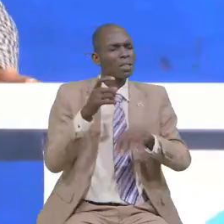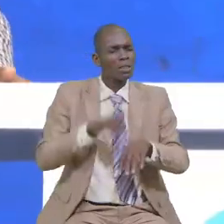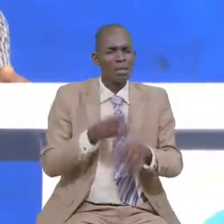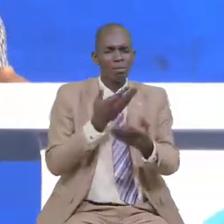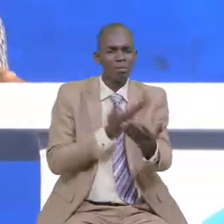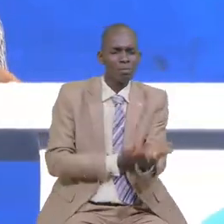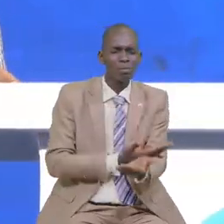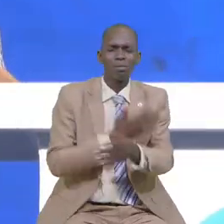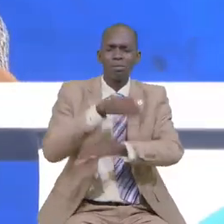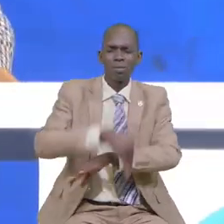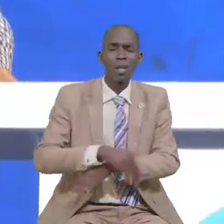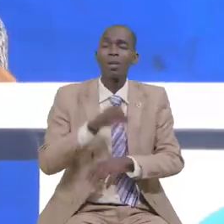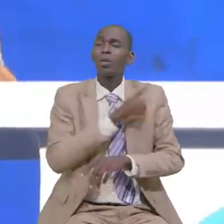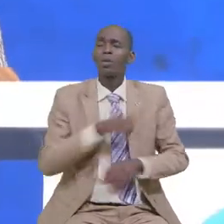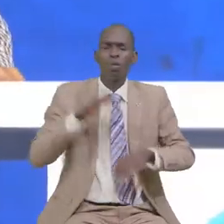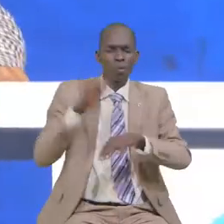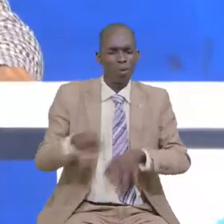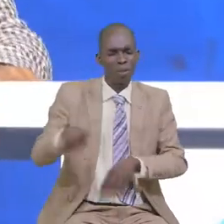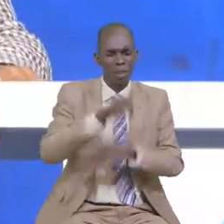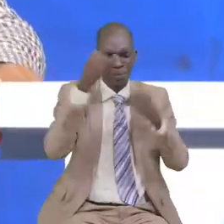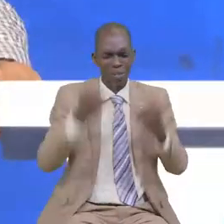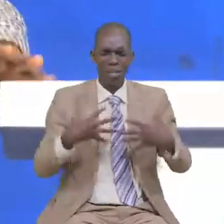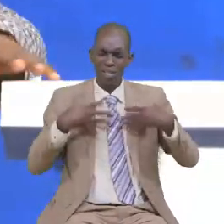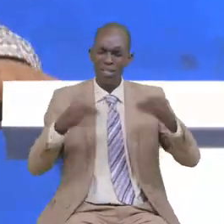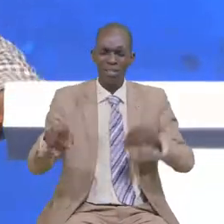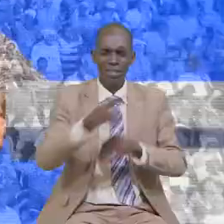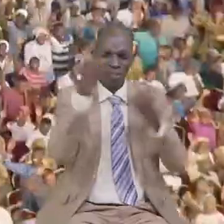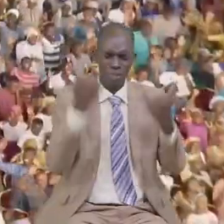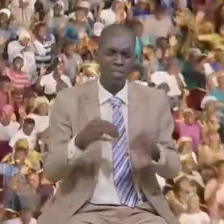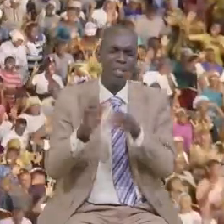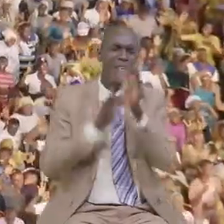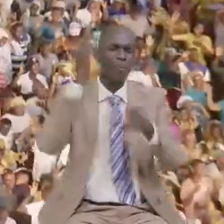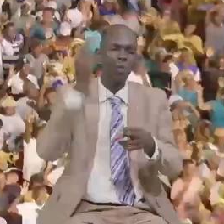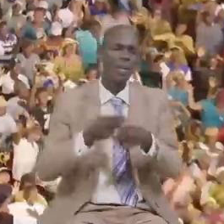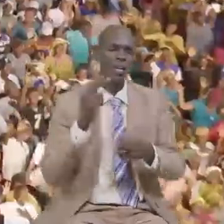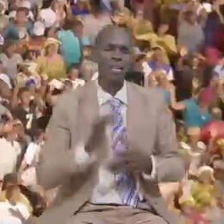night. Touch them now. Heal them in Jesus' name.